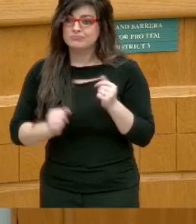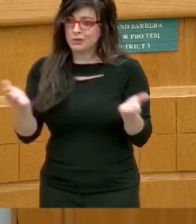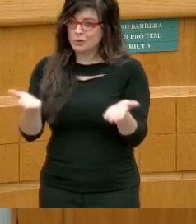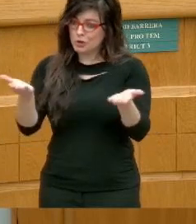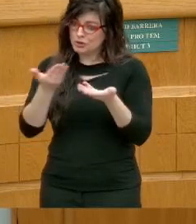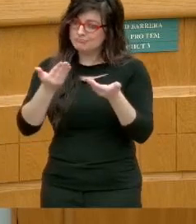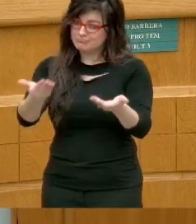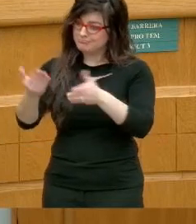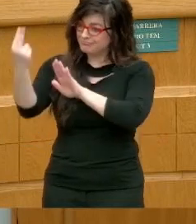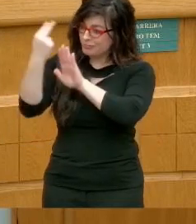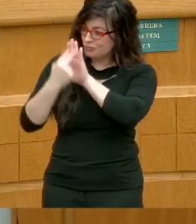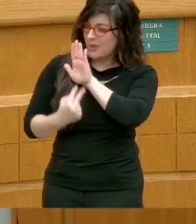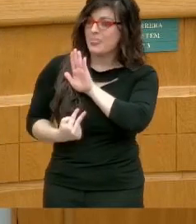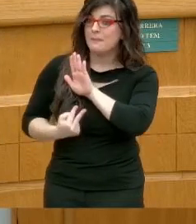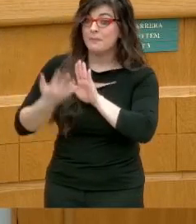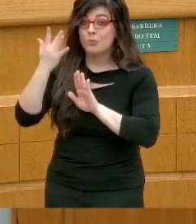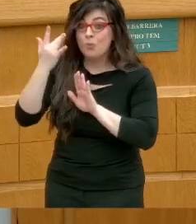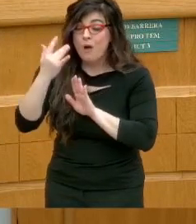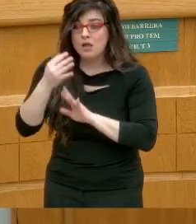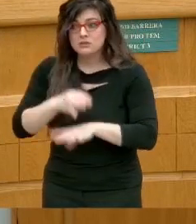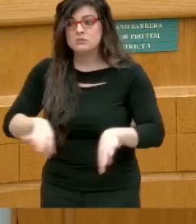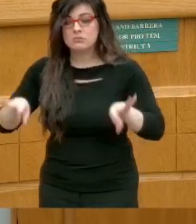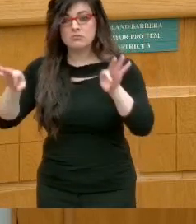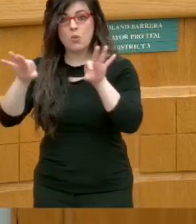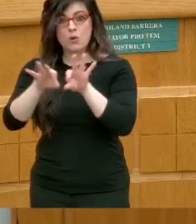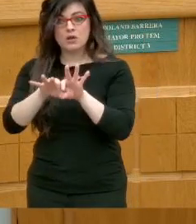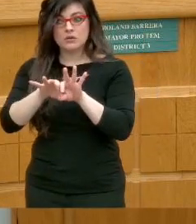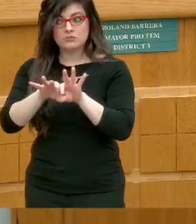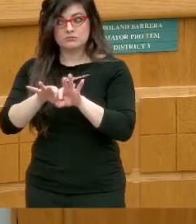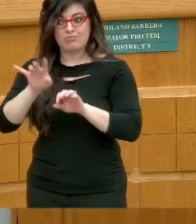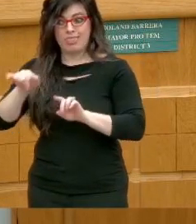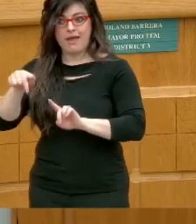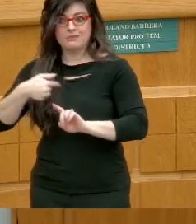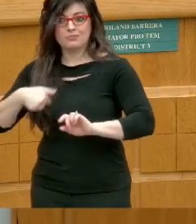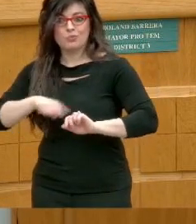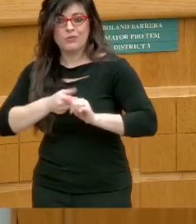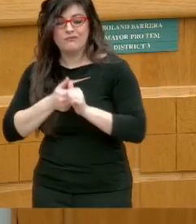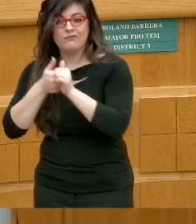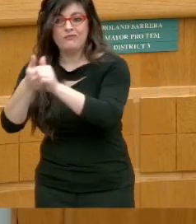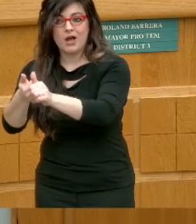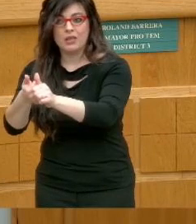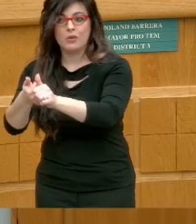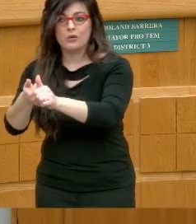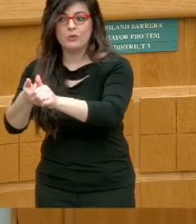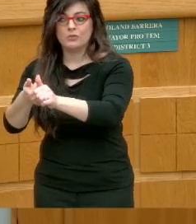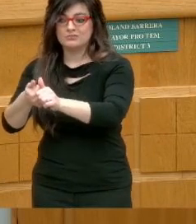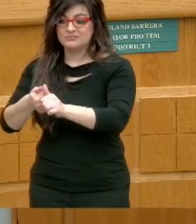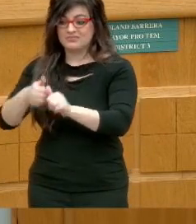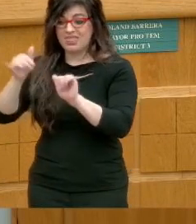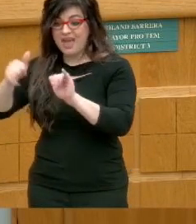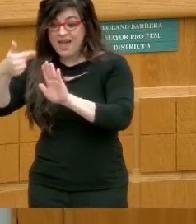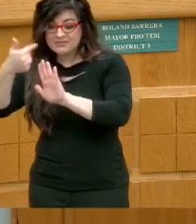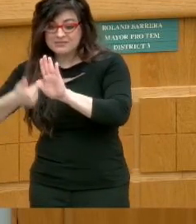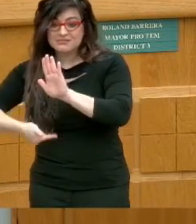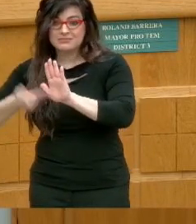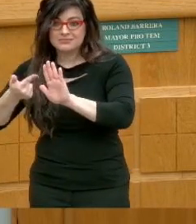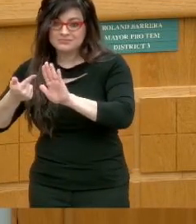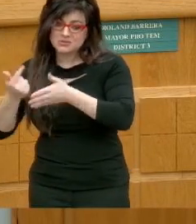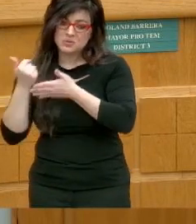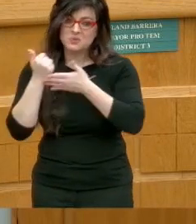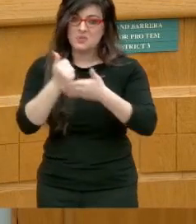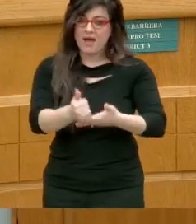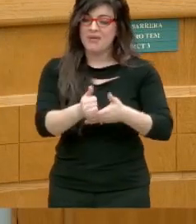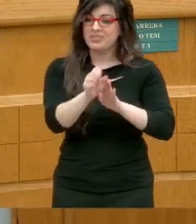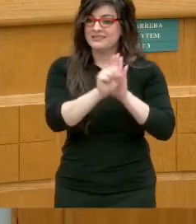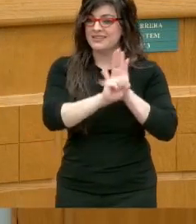has. They obviously have put in a lot of work on this, and it's in the best interest of the state of Texas, and so we encourage you to look at